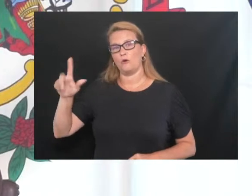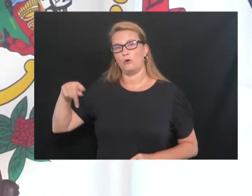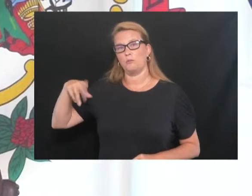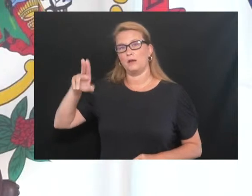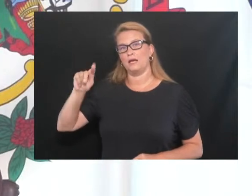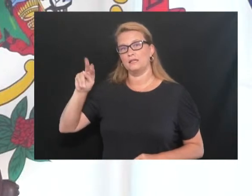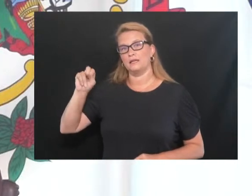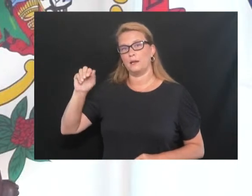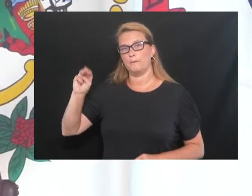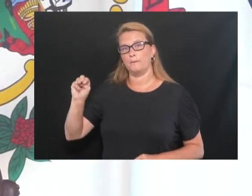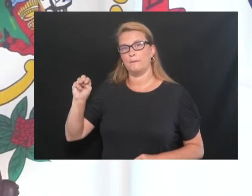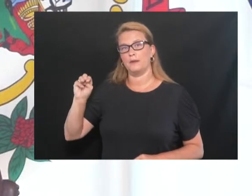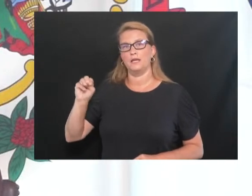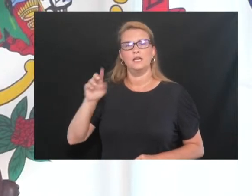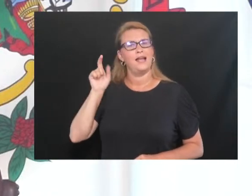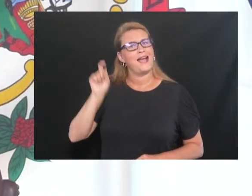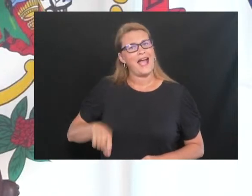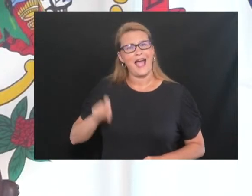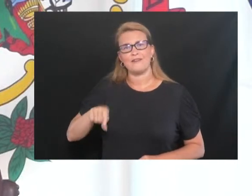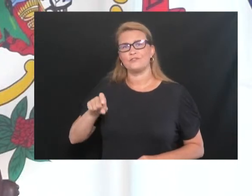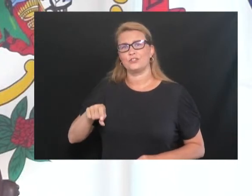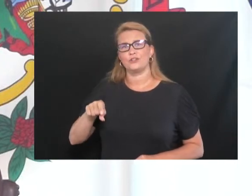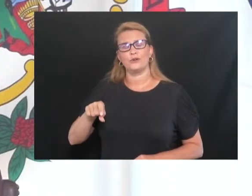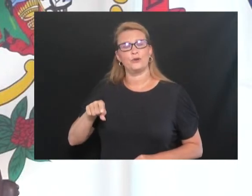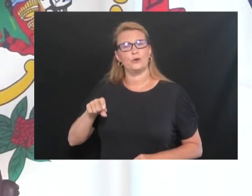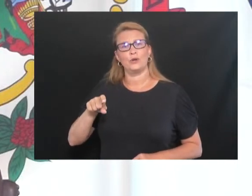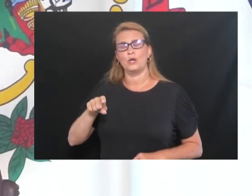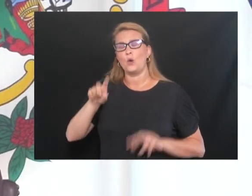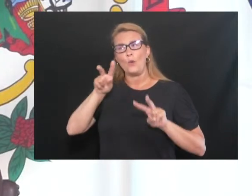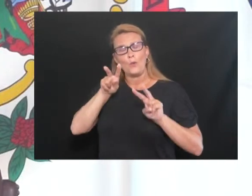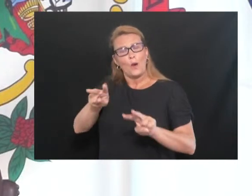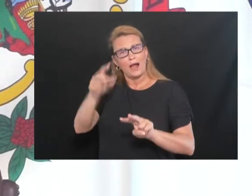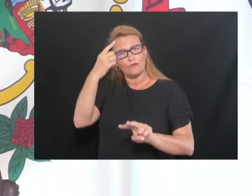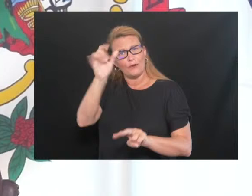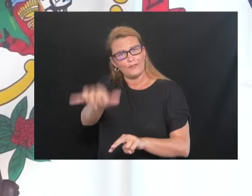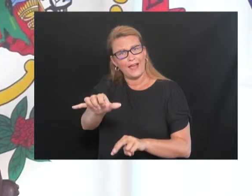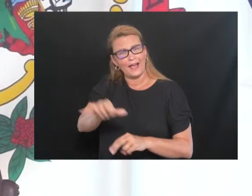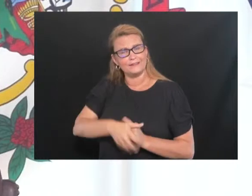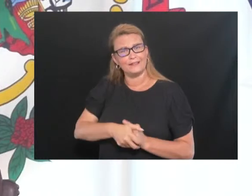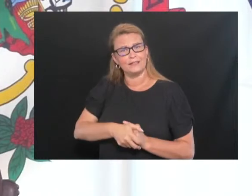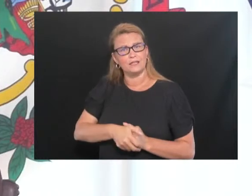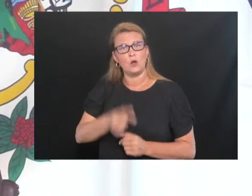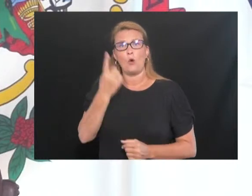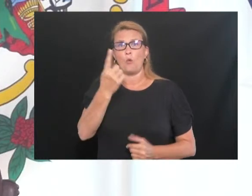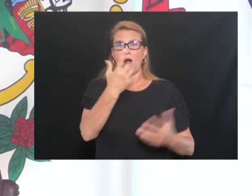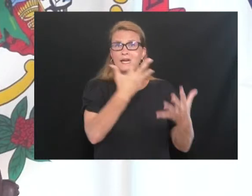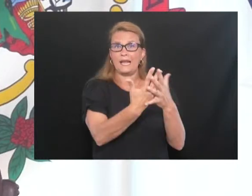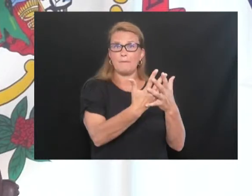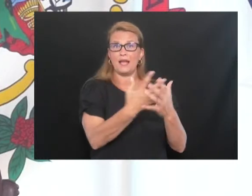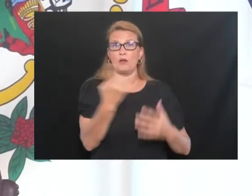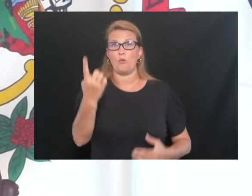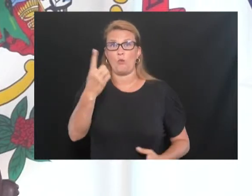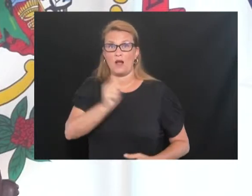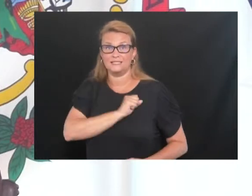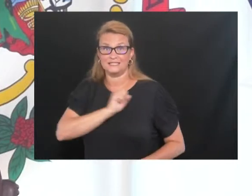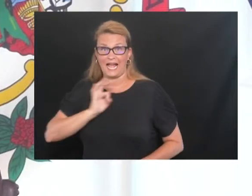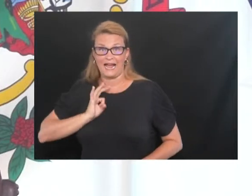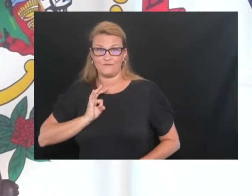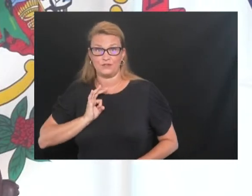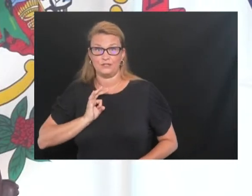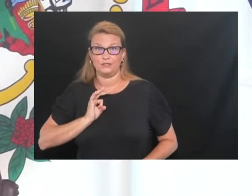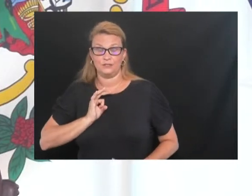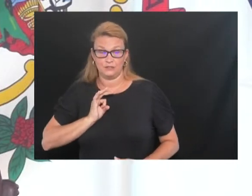We absolutely have got to get our guard up. We have 1 inmate case and 1 staff case in West